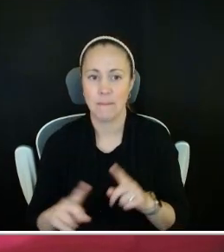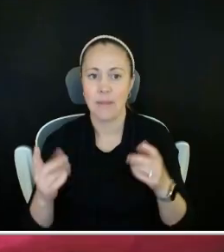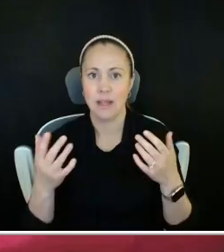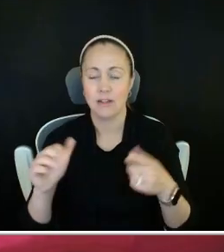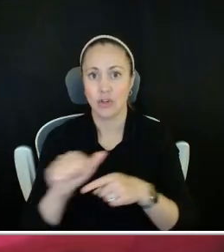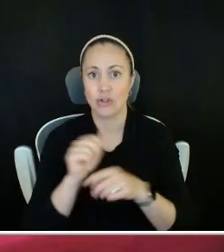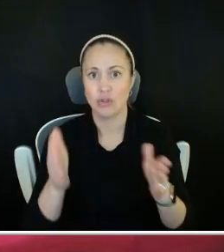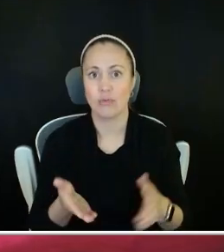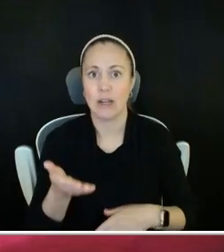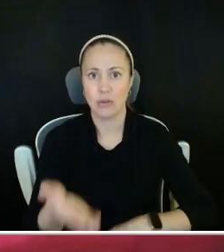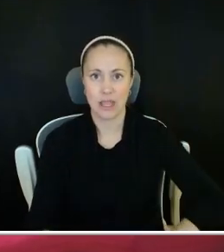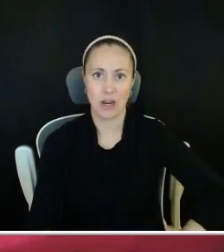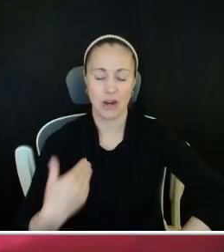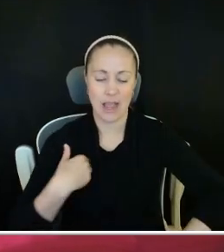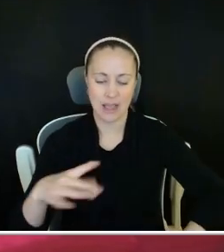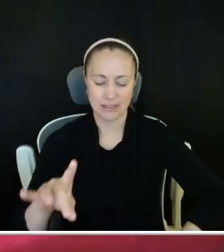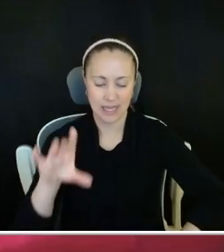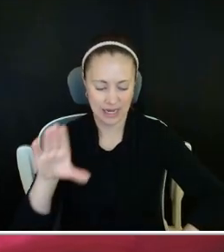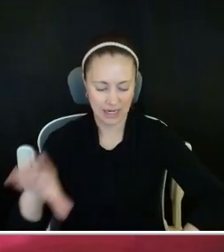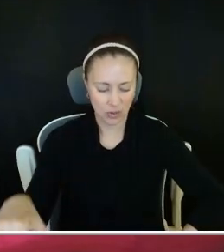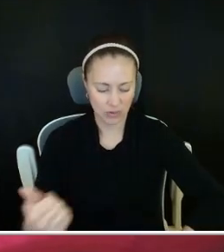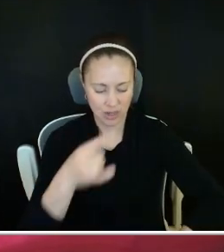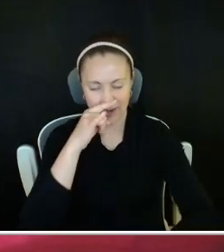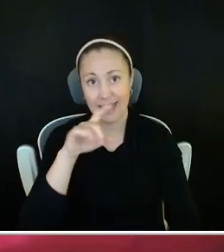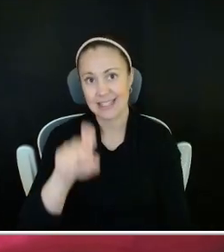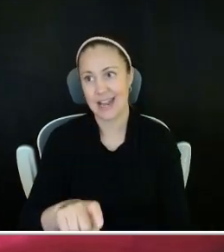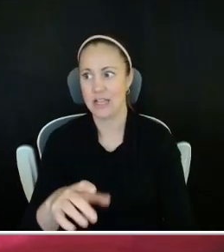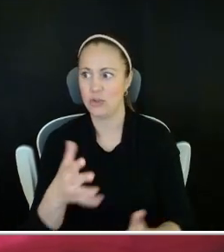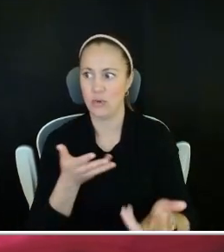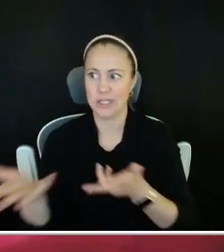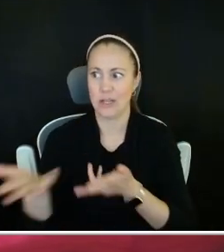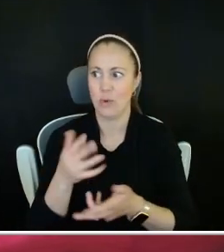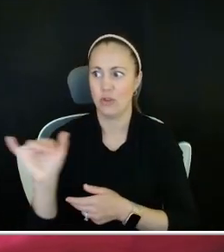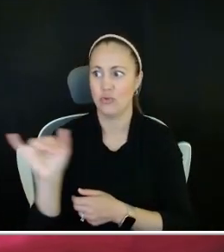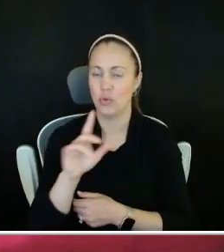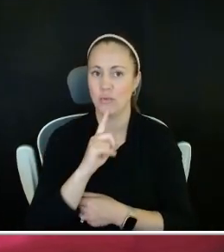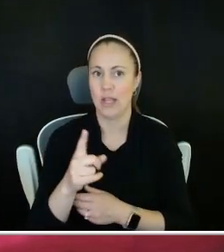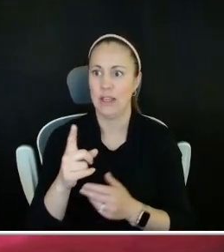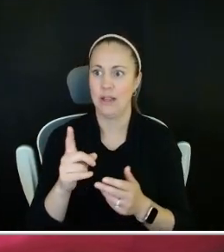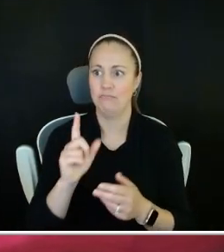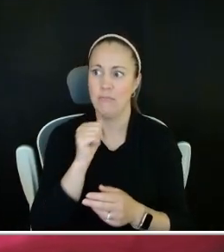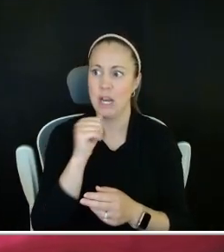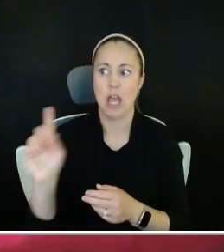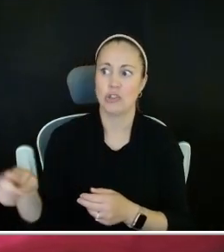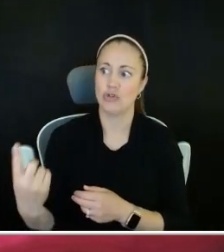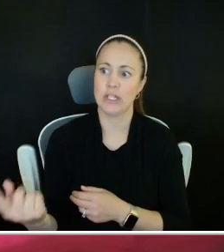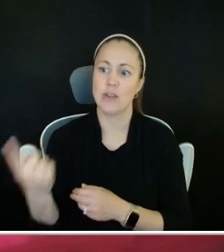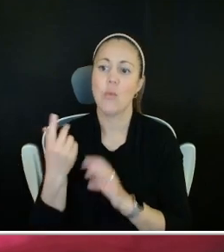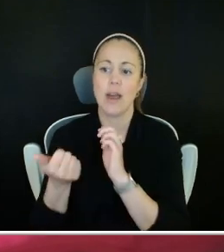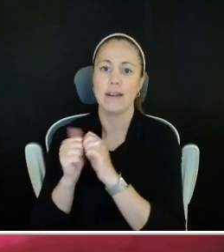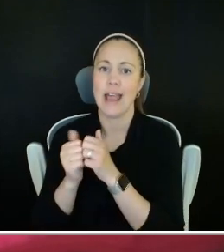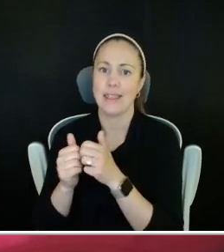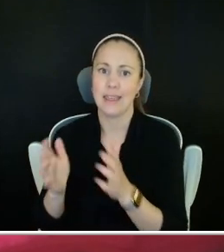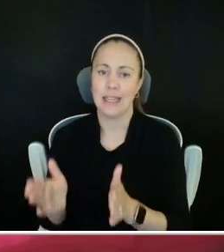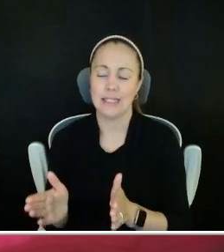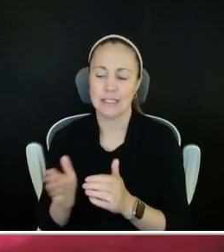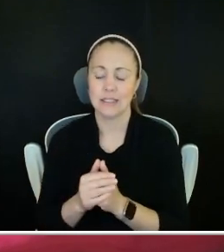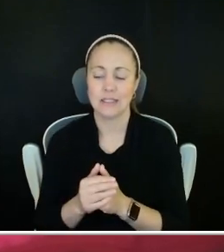has 800 other kids to deal with too, on top of just the one athlete. So I